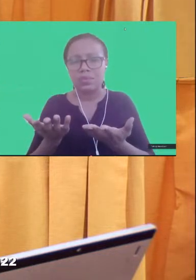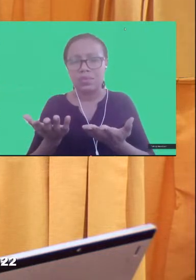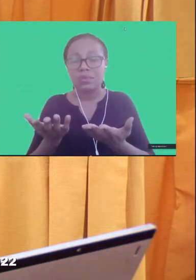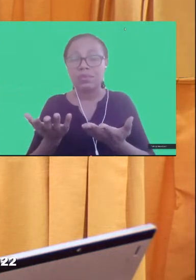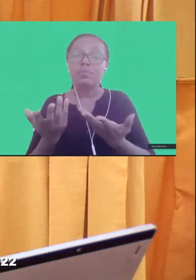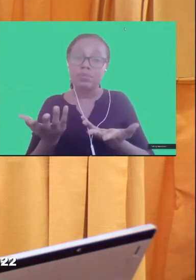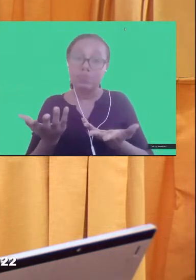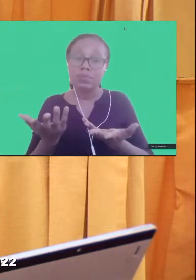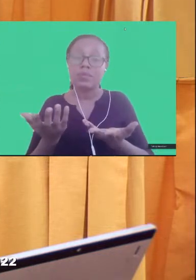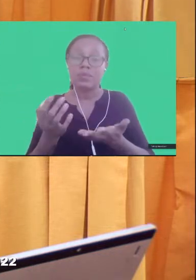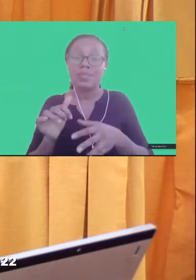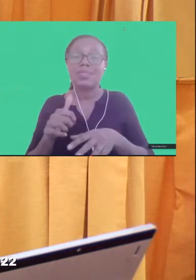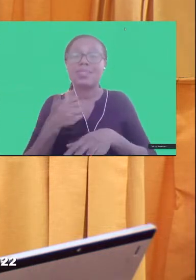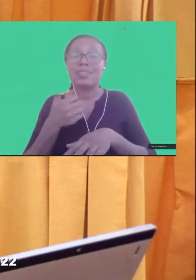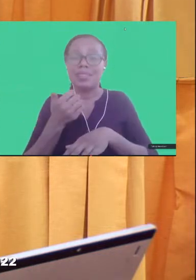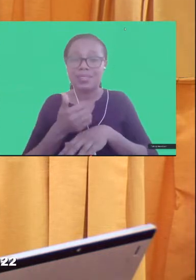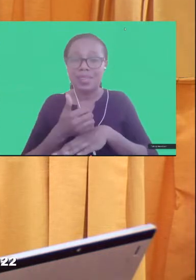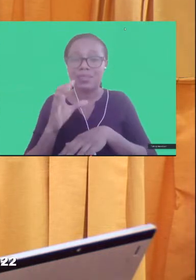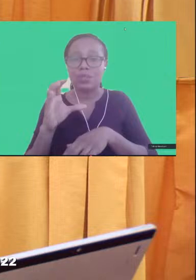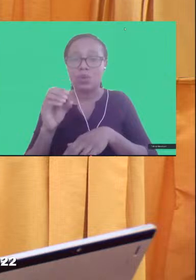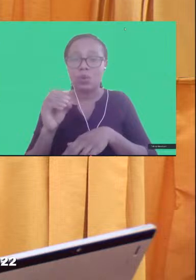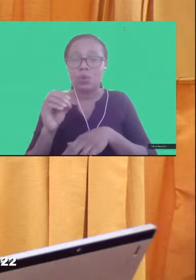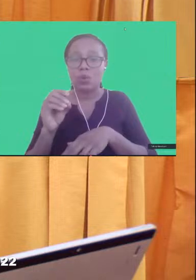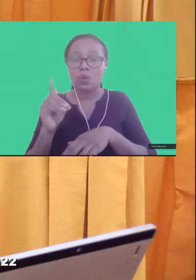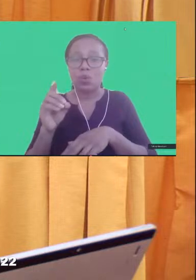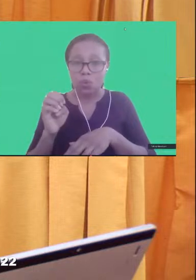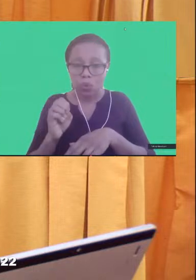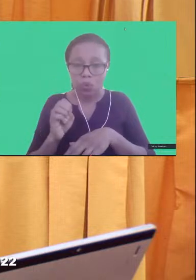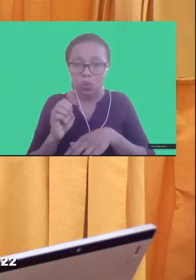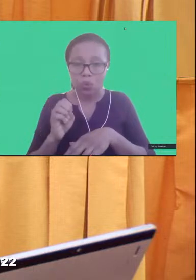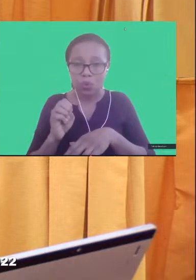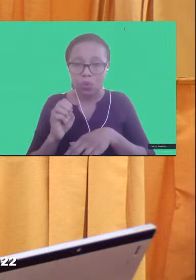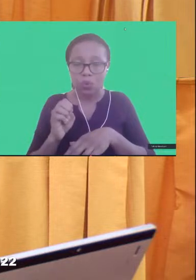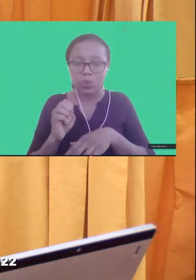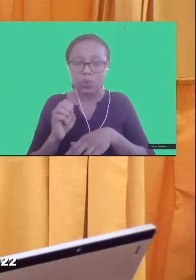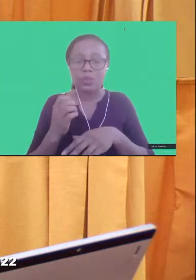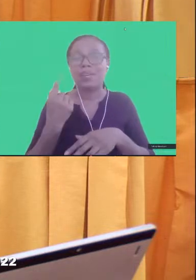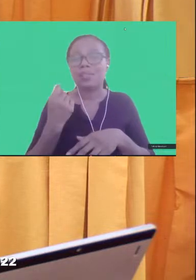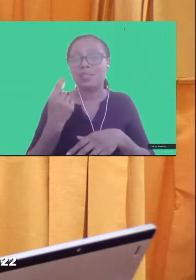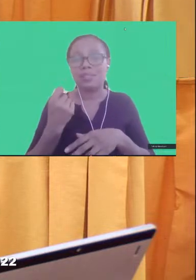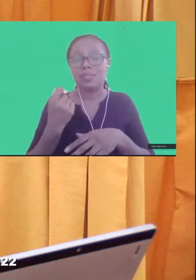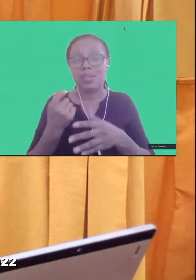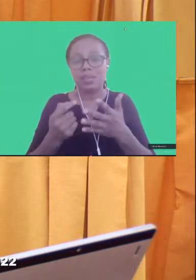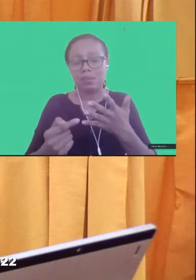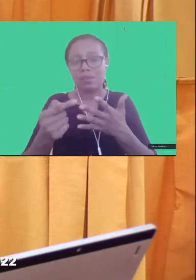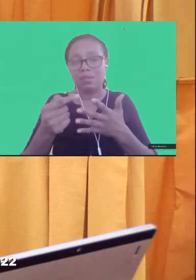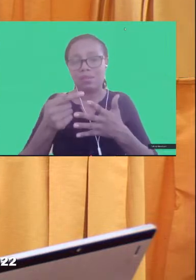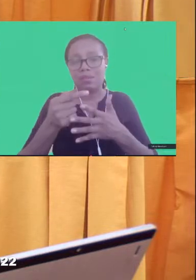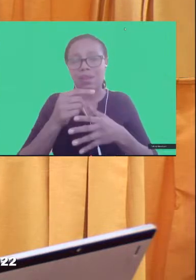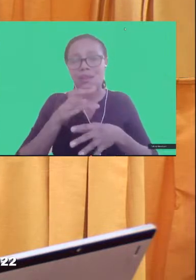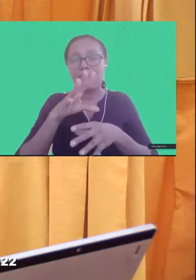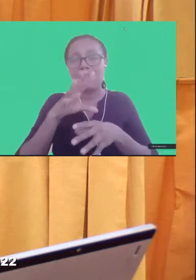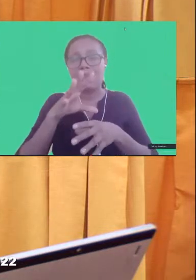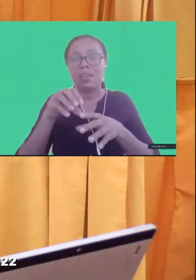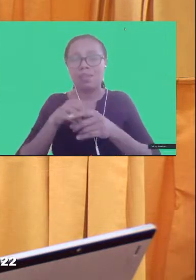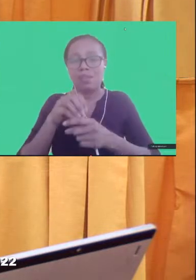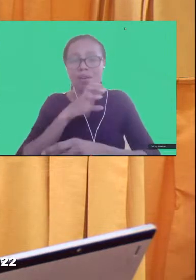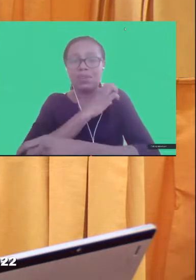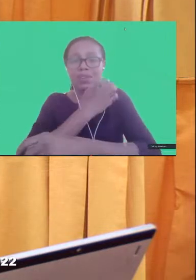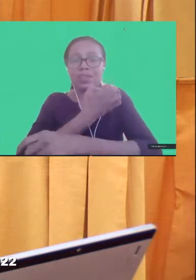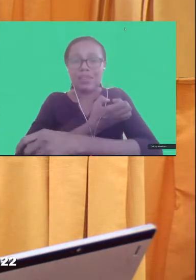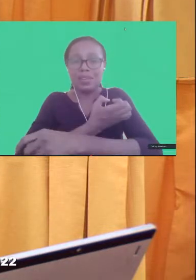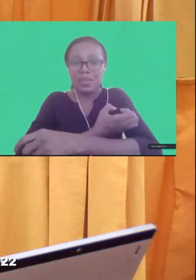the components and makeup of their energy being dispatched, and understanding the merit order in which how